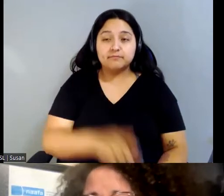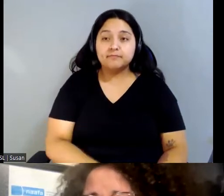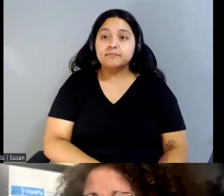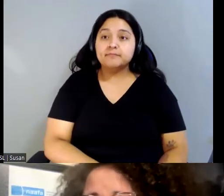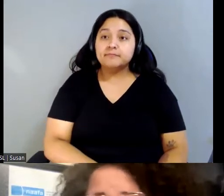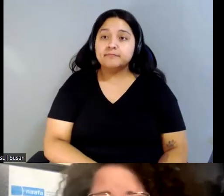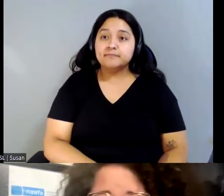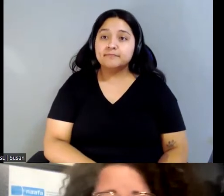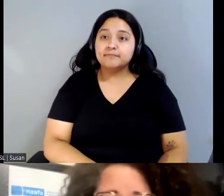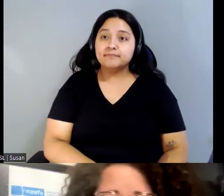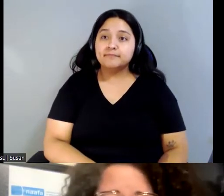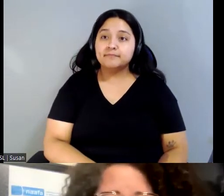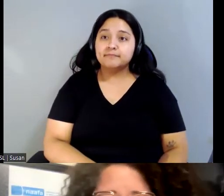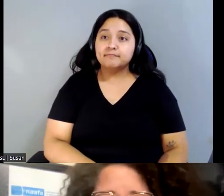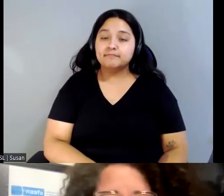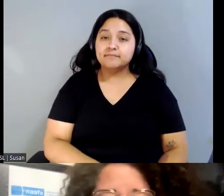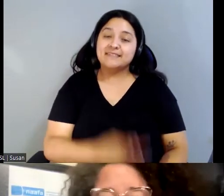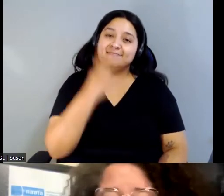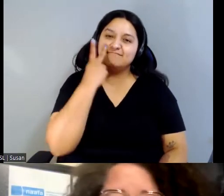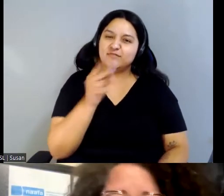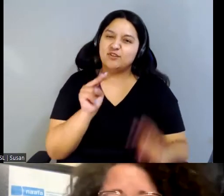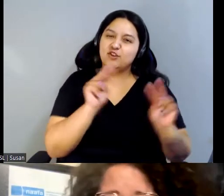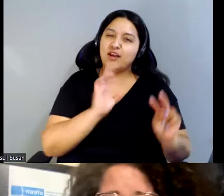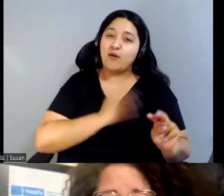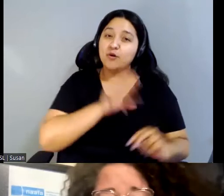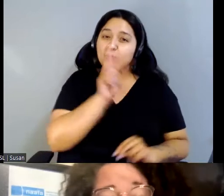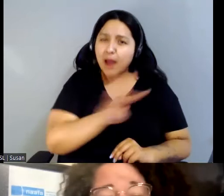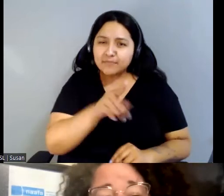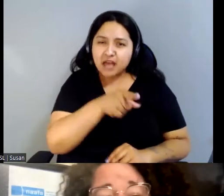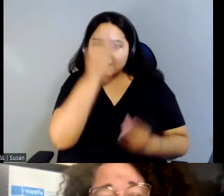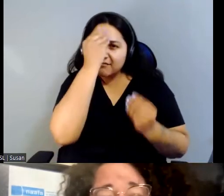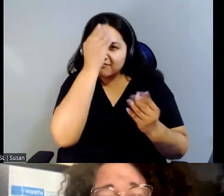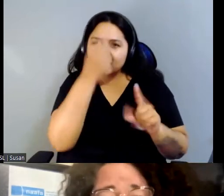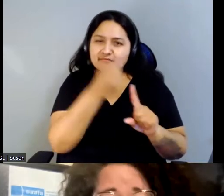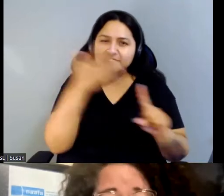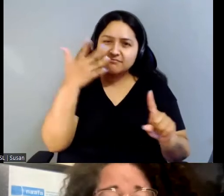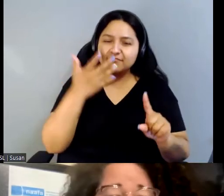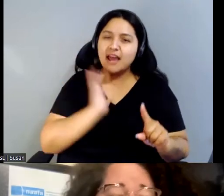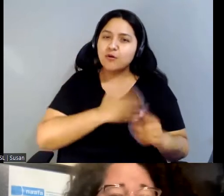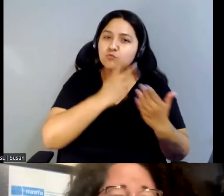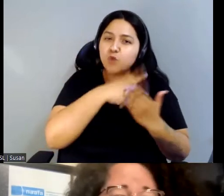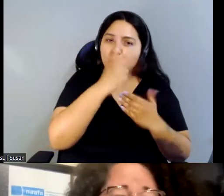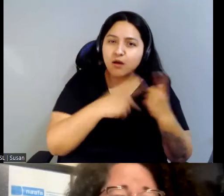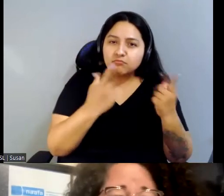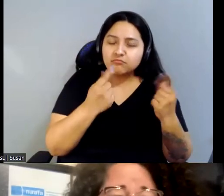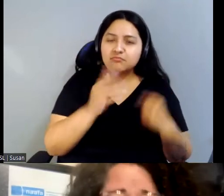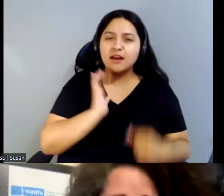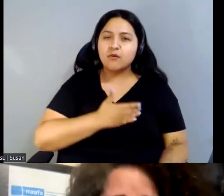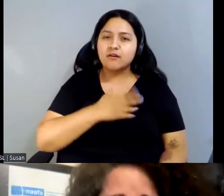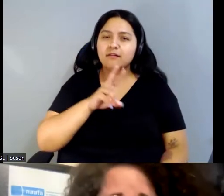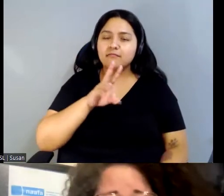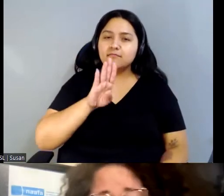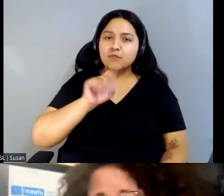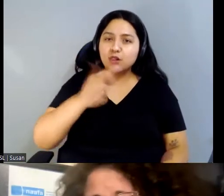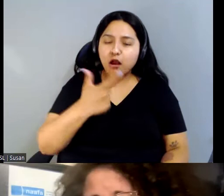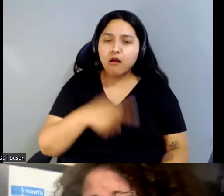NAAFA.org. You can see at our website information about our programming, our Community Voices blog, opportunities to support